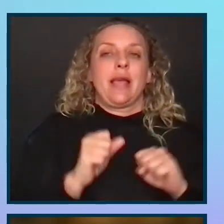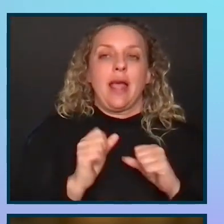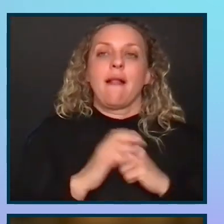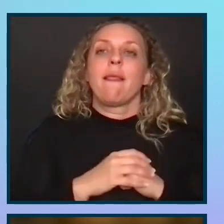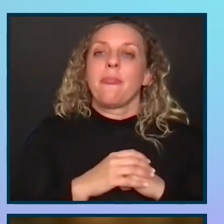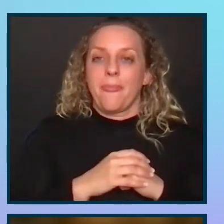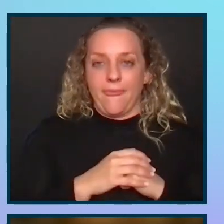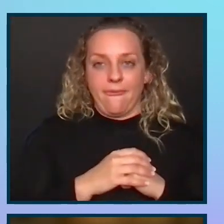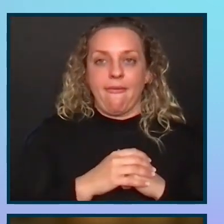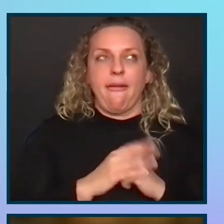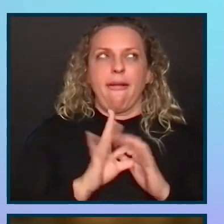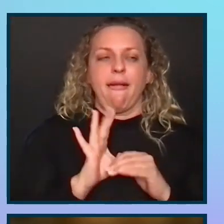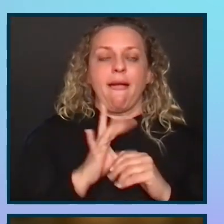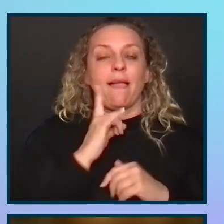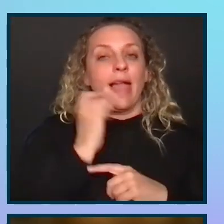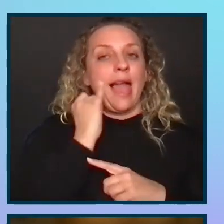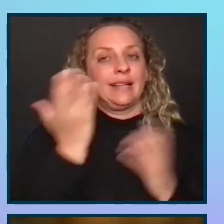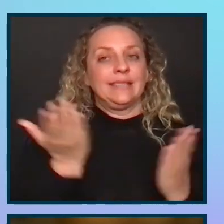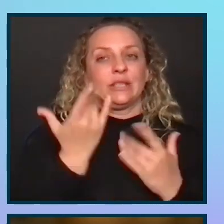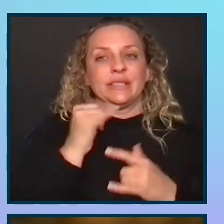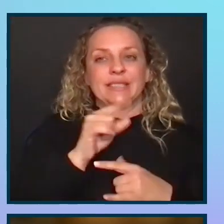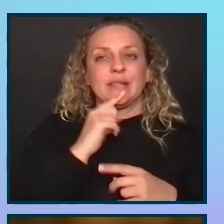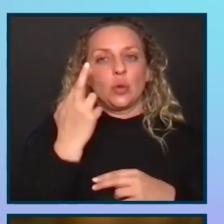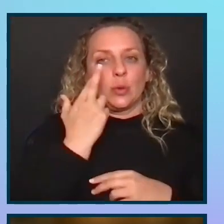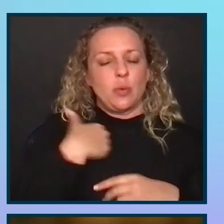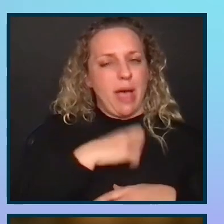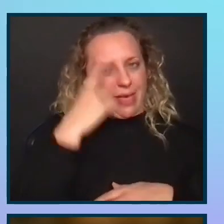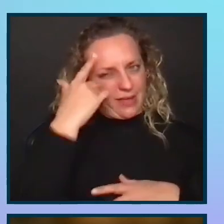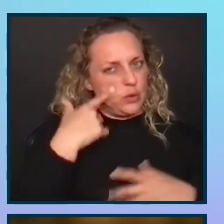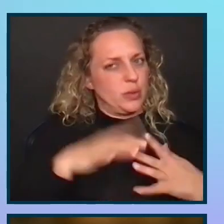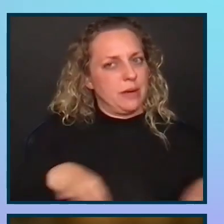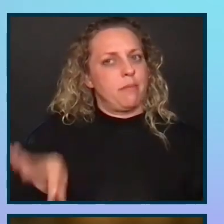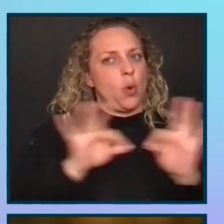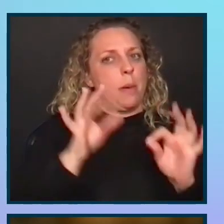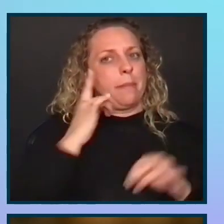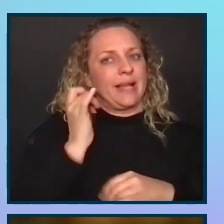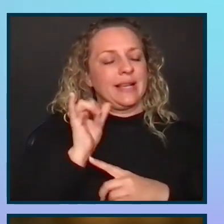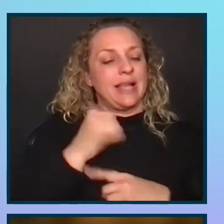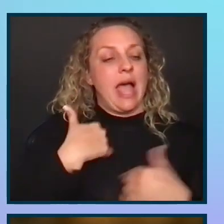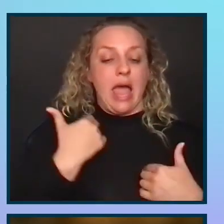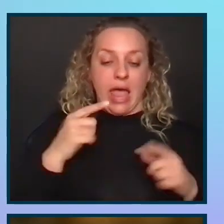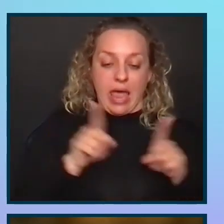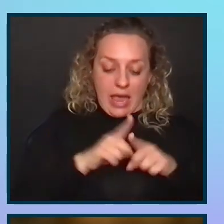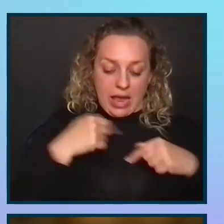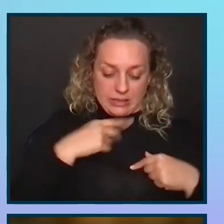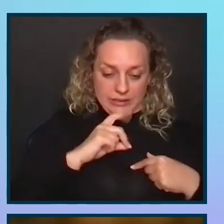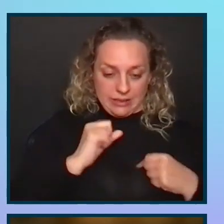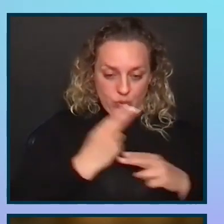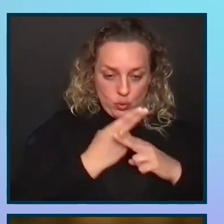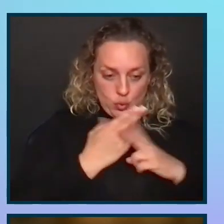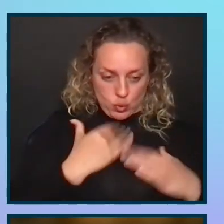can. The idea here is that, and the reason why I think this is really important is that as a disabled user, if